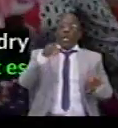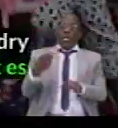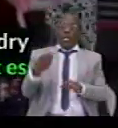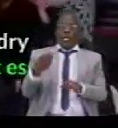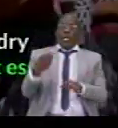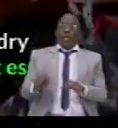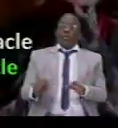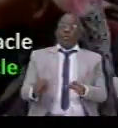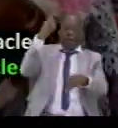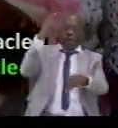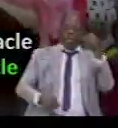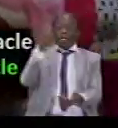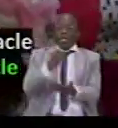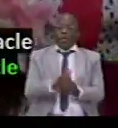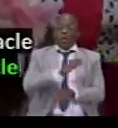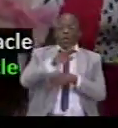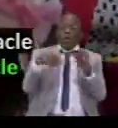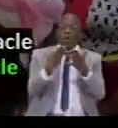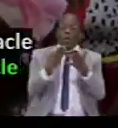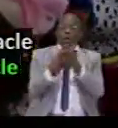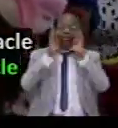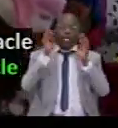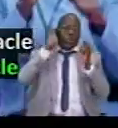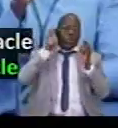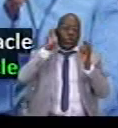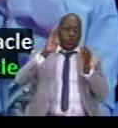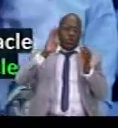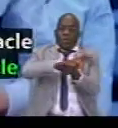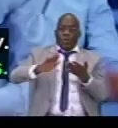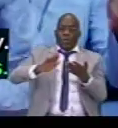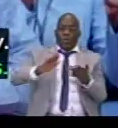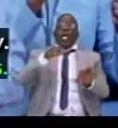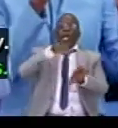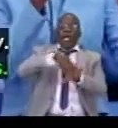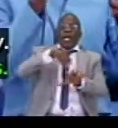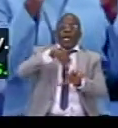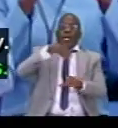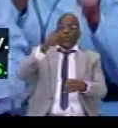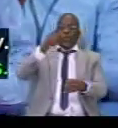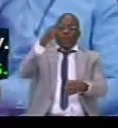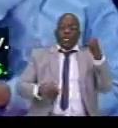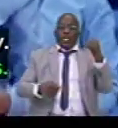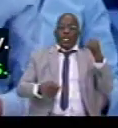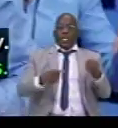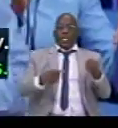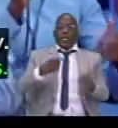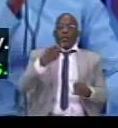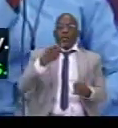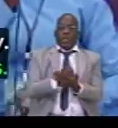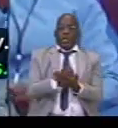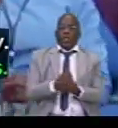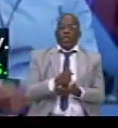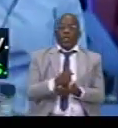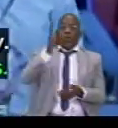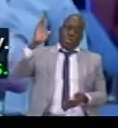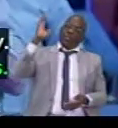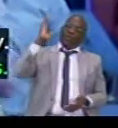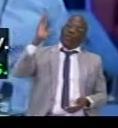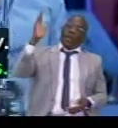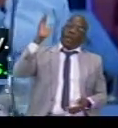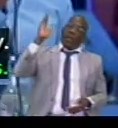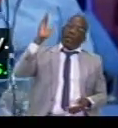dry. And the final amen. It's in your miracle. And the final amen. The